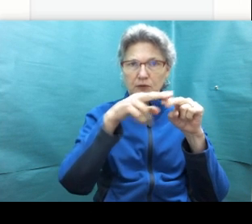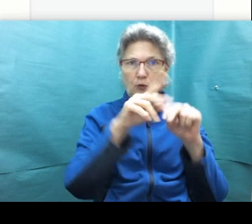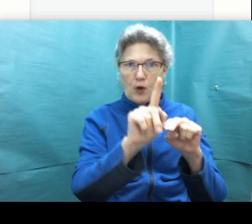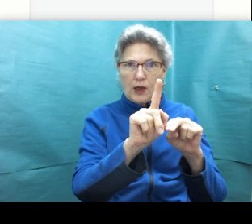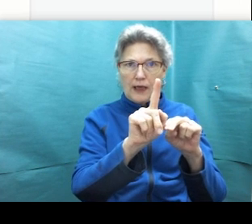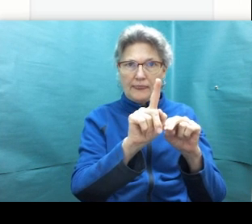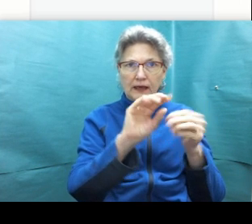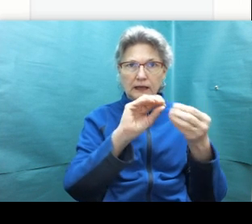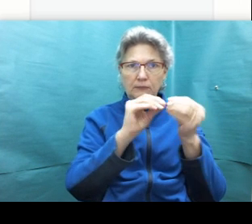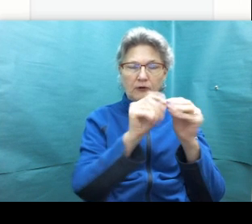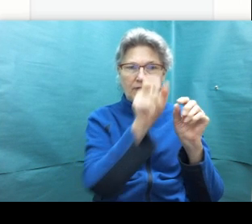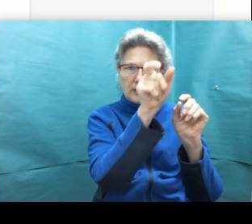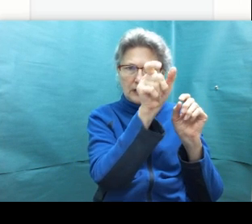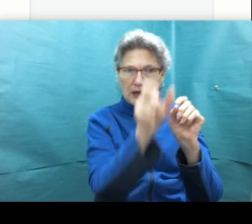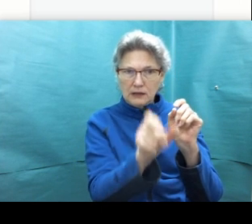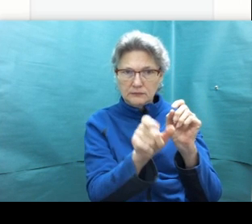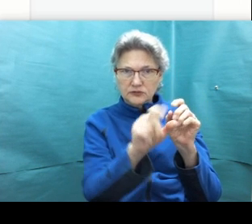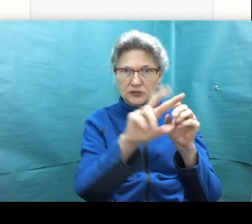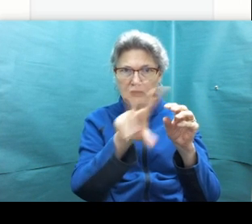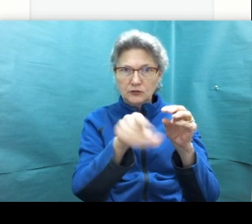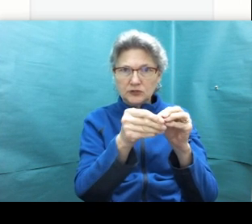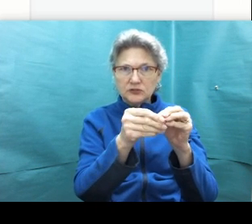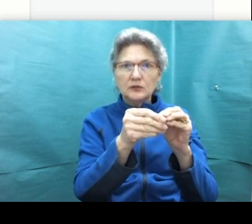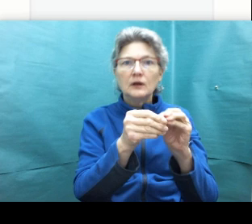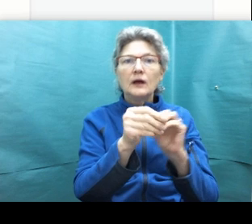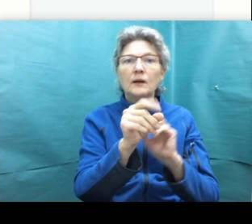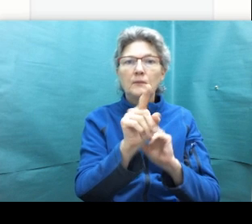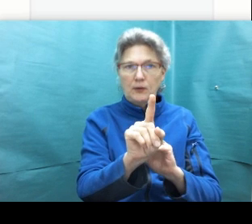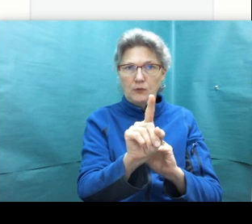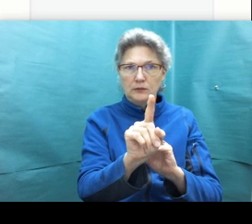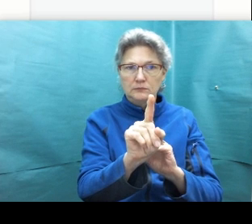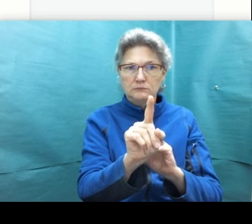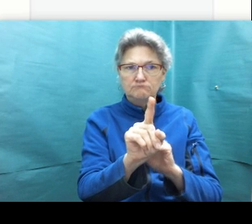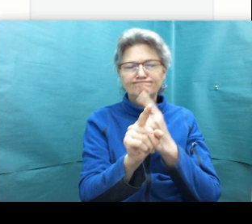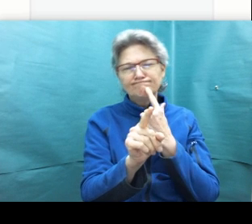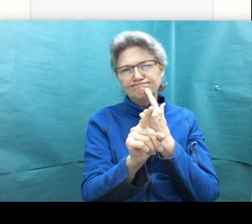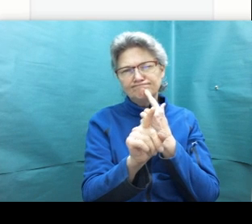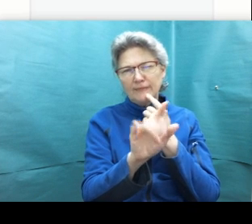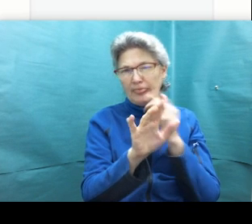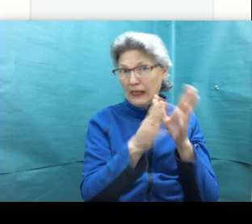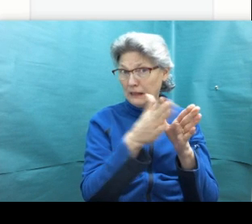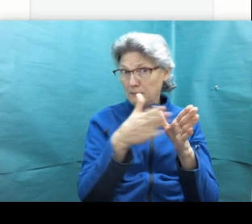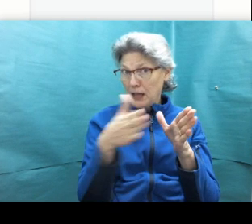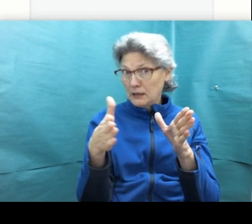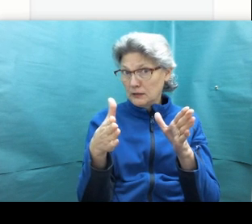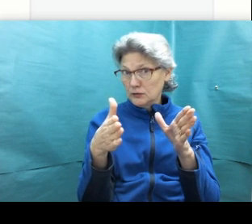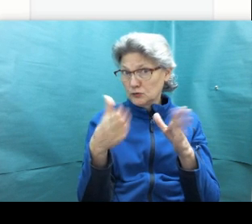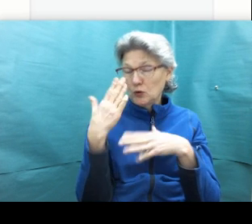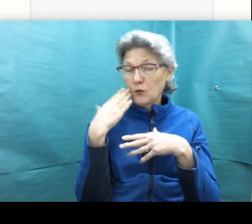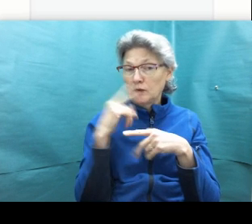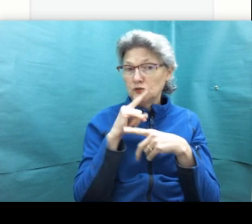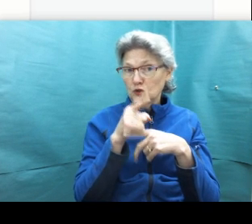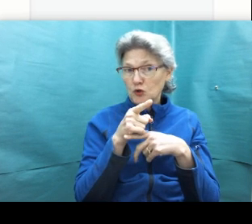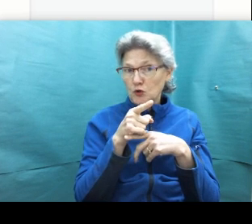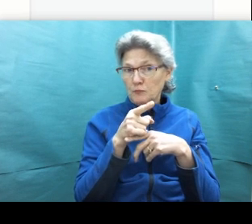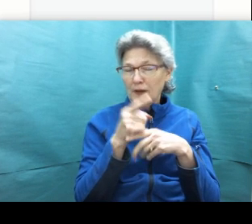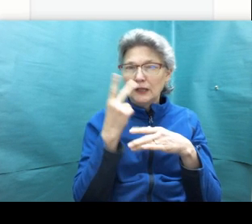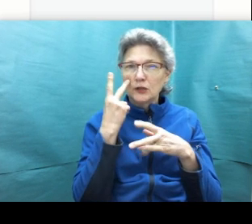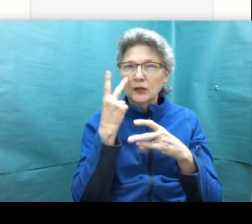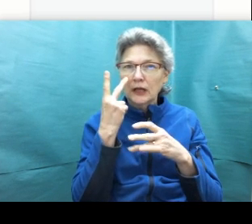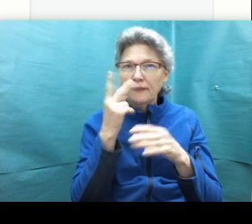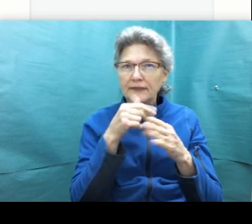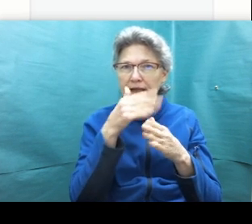the number of columns increased by 1. Let's see if that's really our pattern, and we'll know that that's true by checking the next